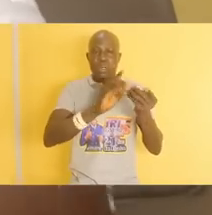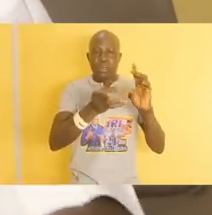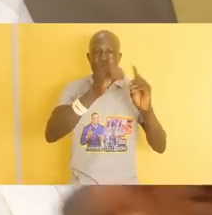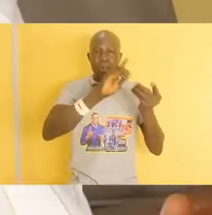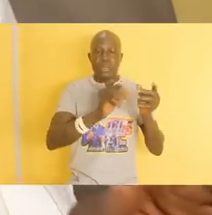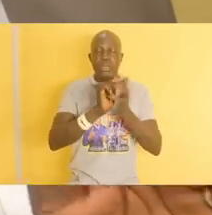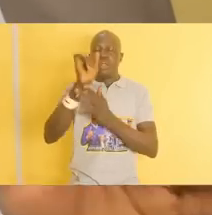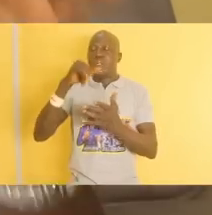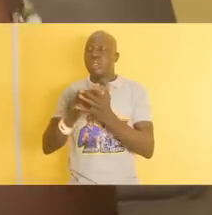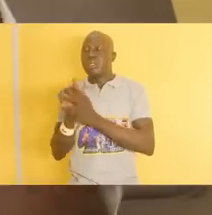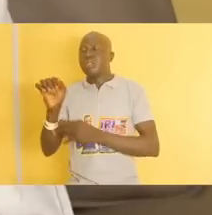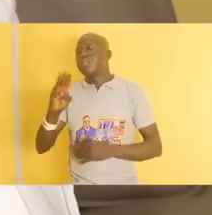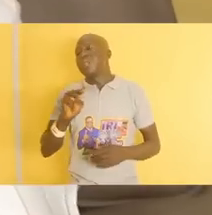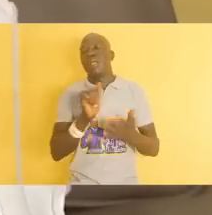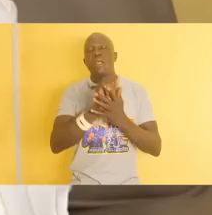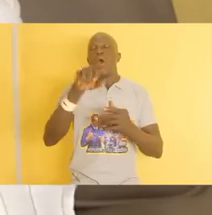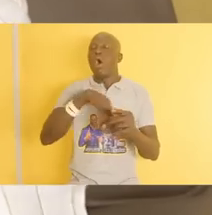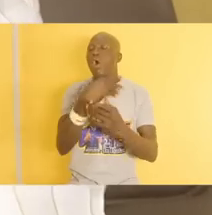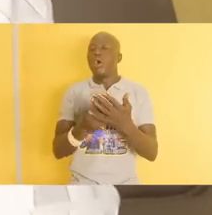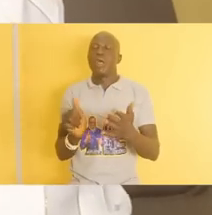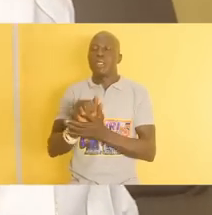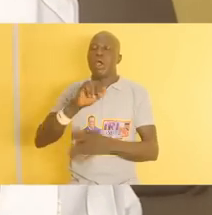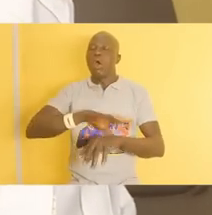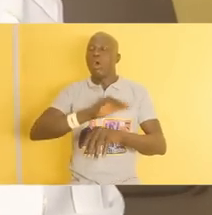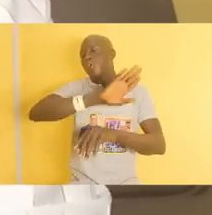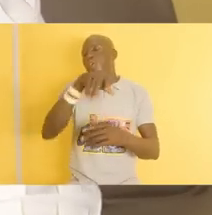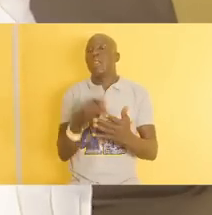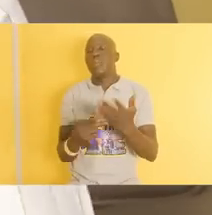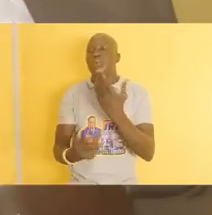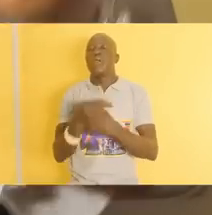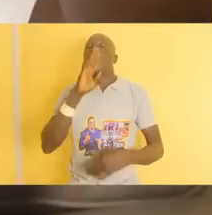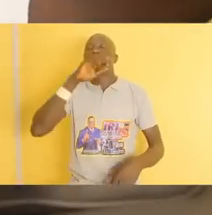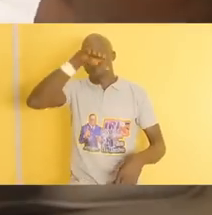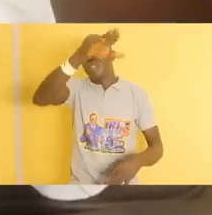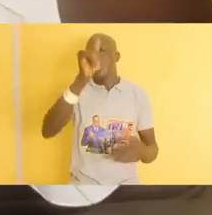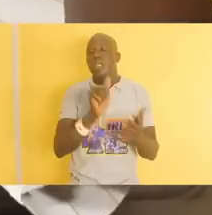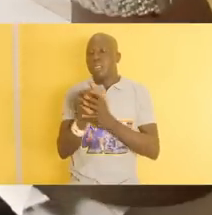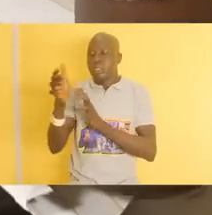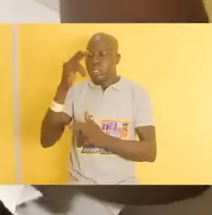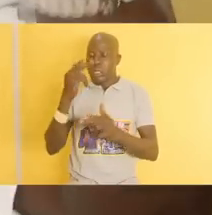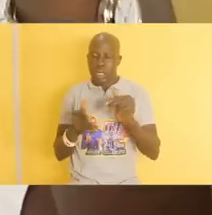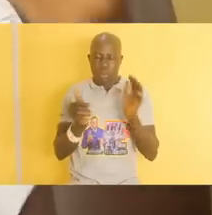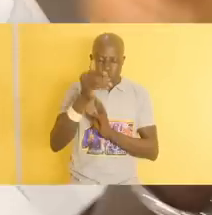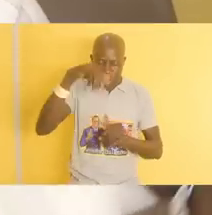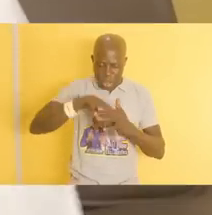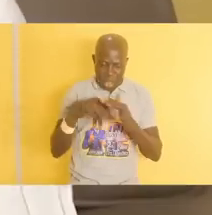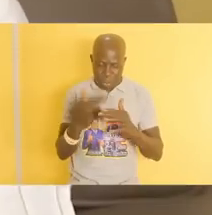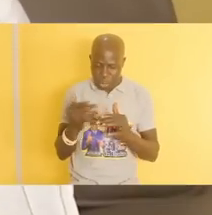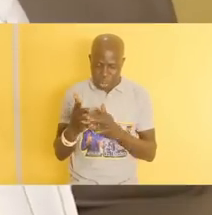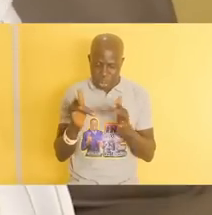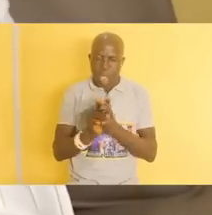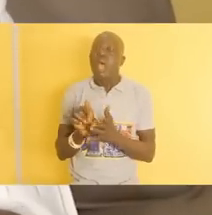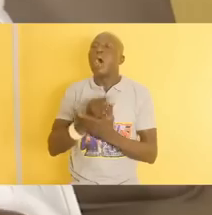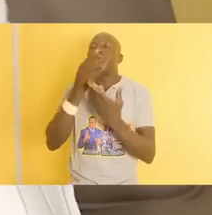to do 24/7. We go program a lot of lorry. Never shall never come. We go tabia. We call us a new